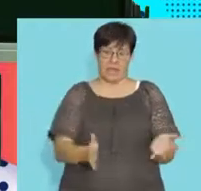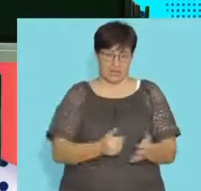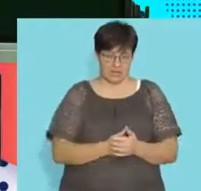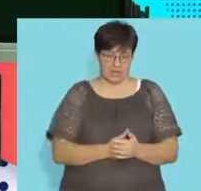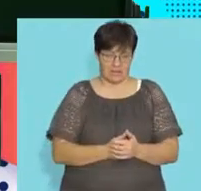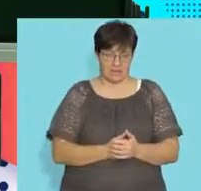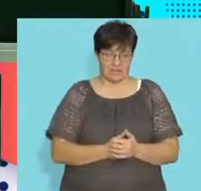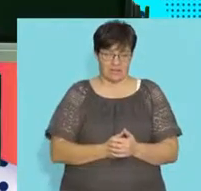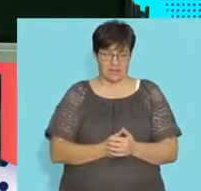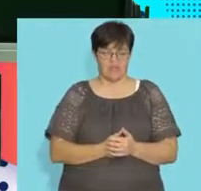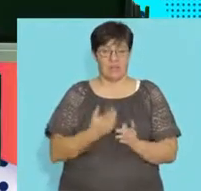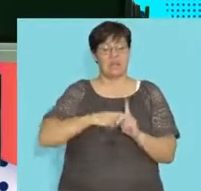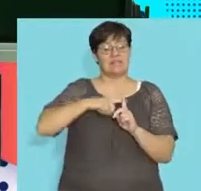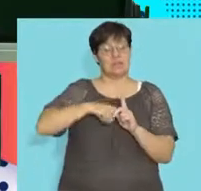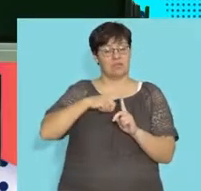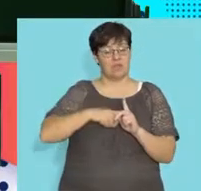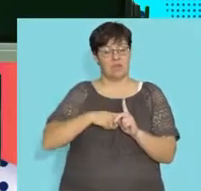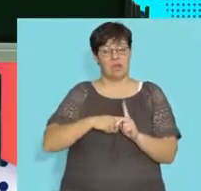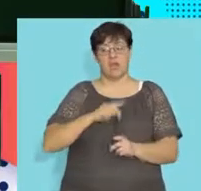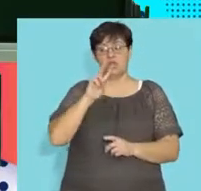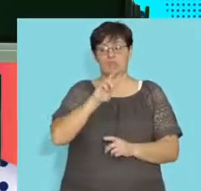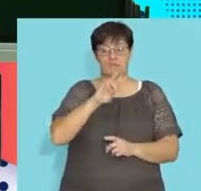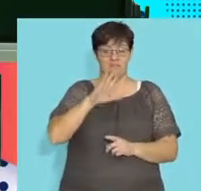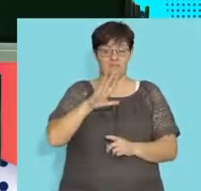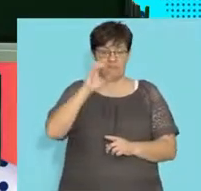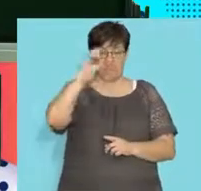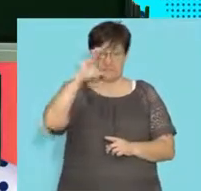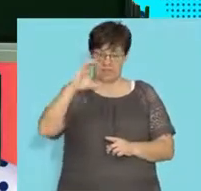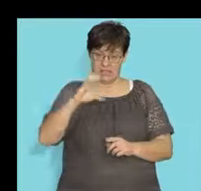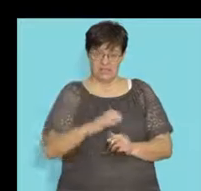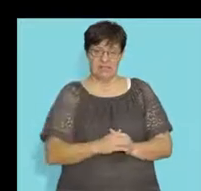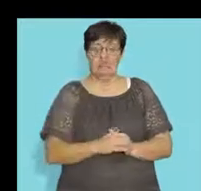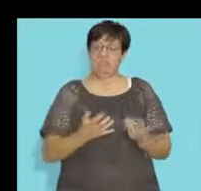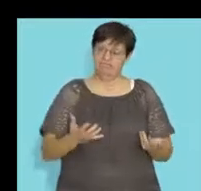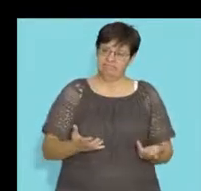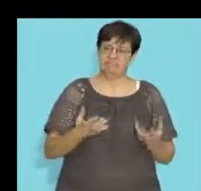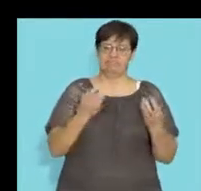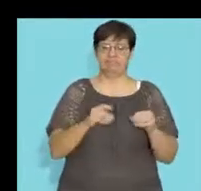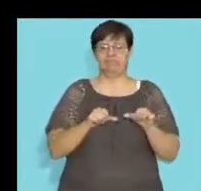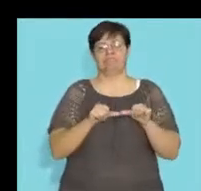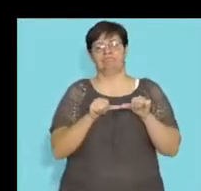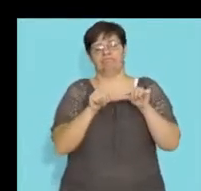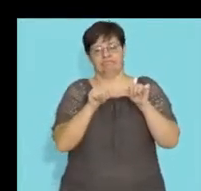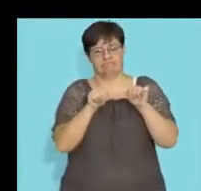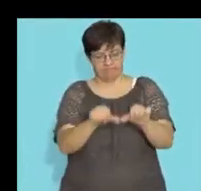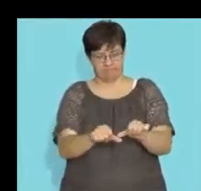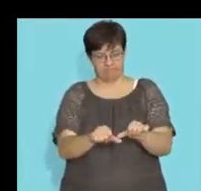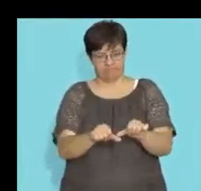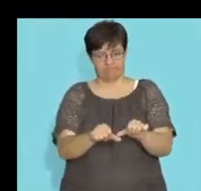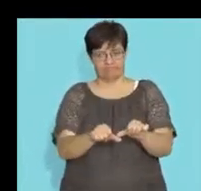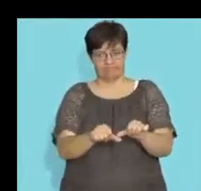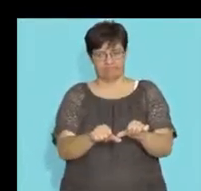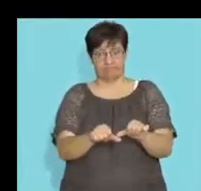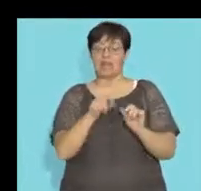affected by temperature. So, if it is at a temperature of 25 degrees Celsius, it's got